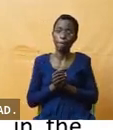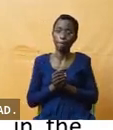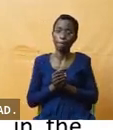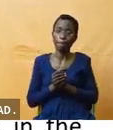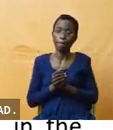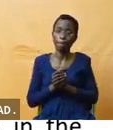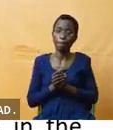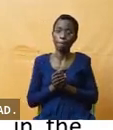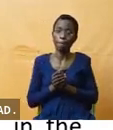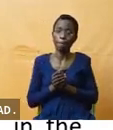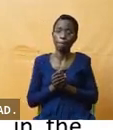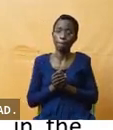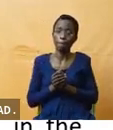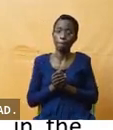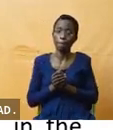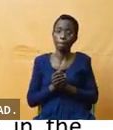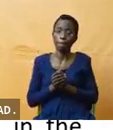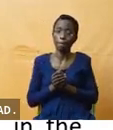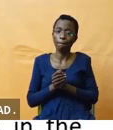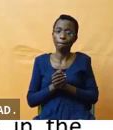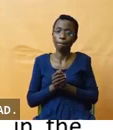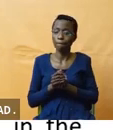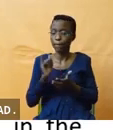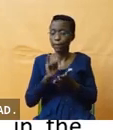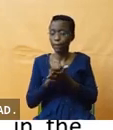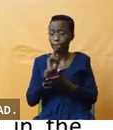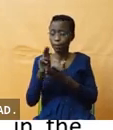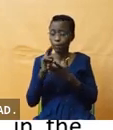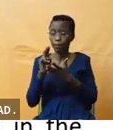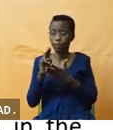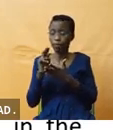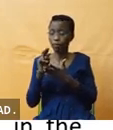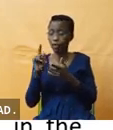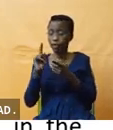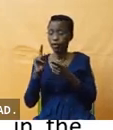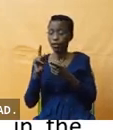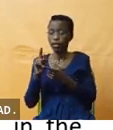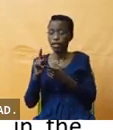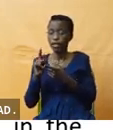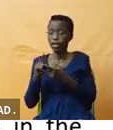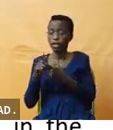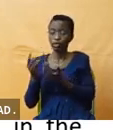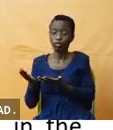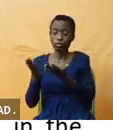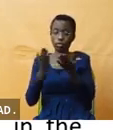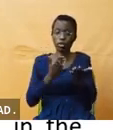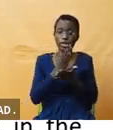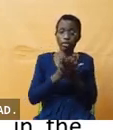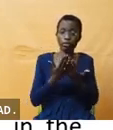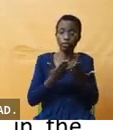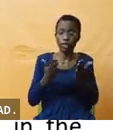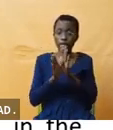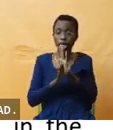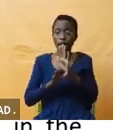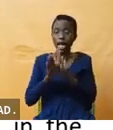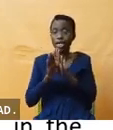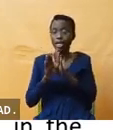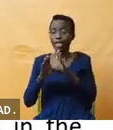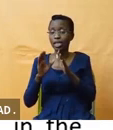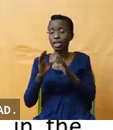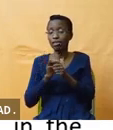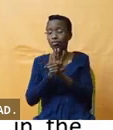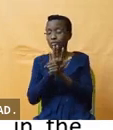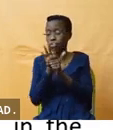to deliver some of the goods or products under the COVID-19 funding or debt